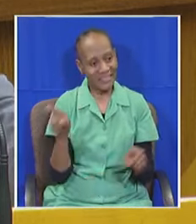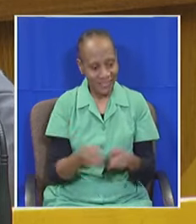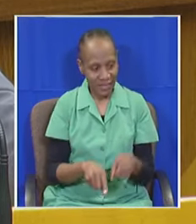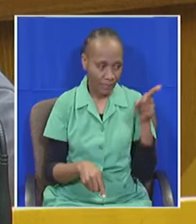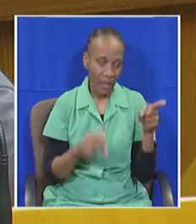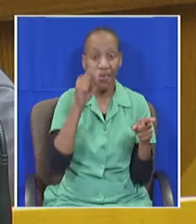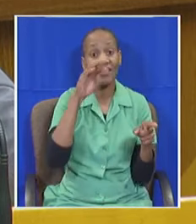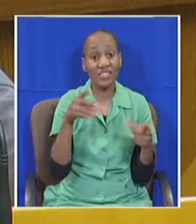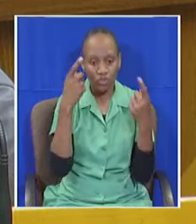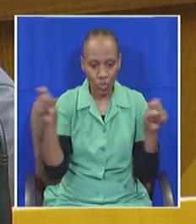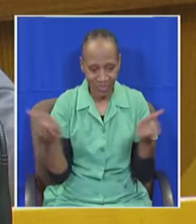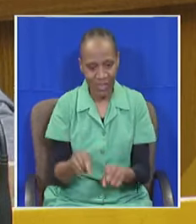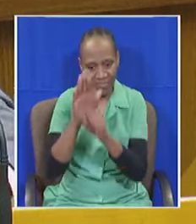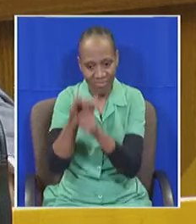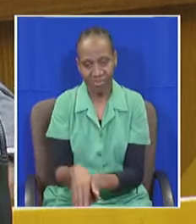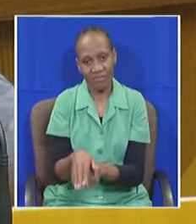them there.